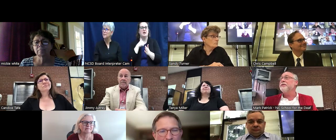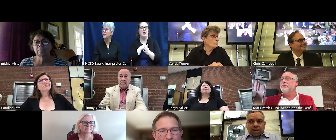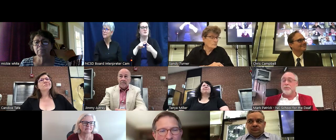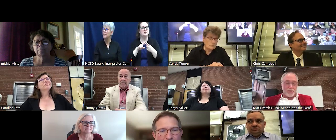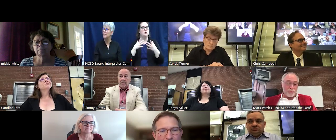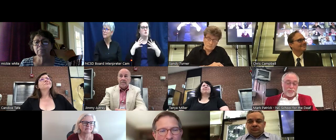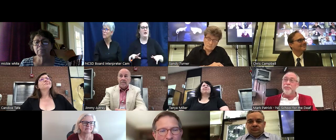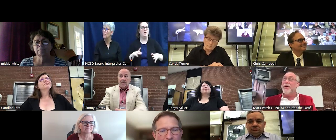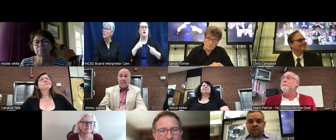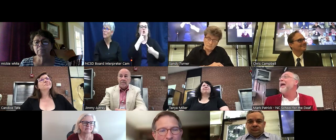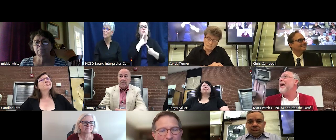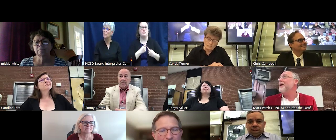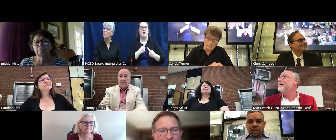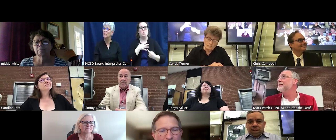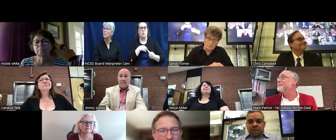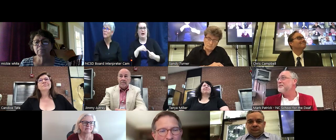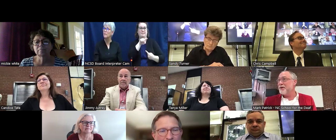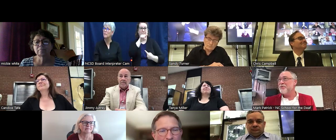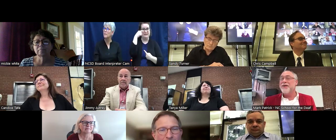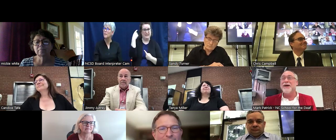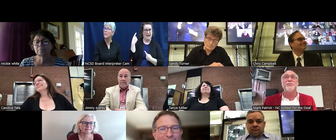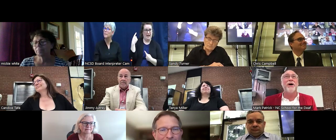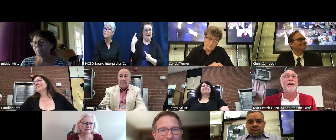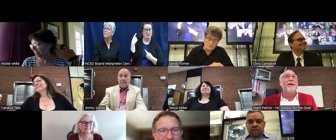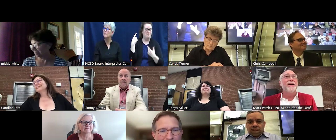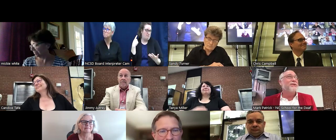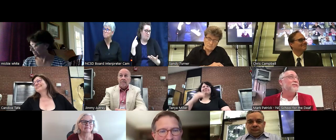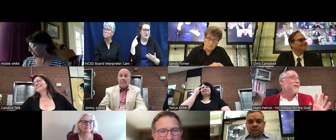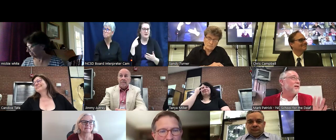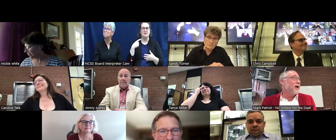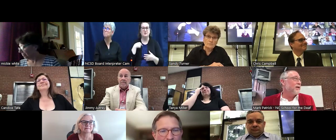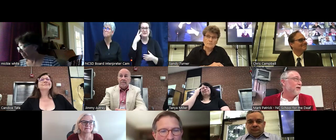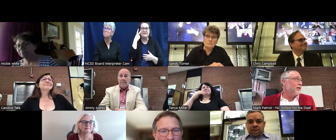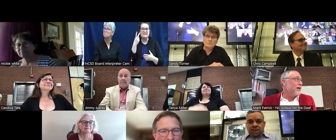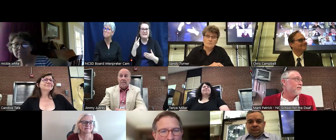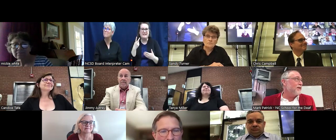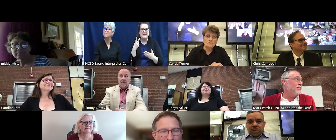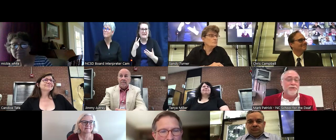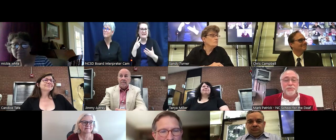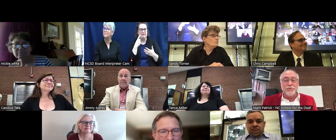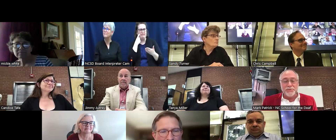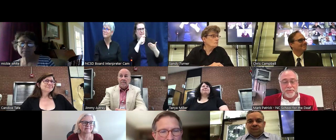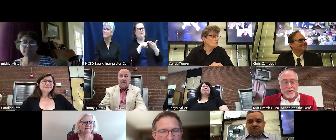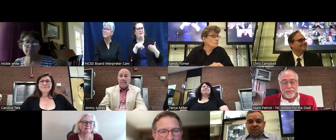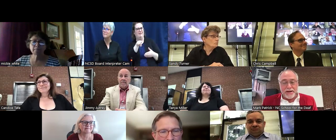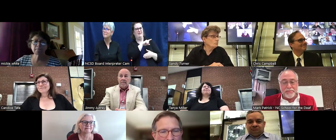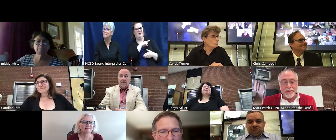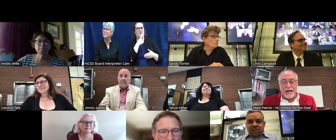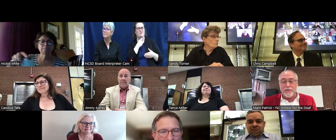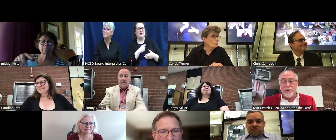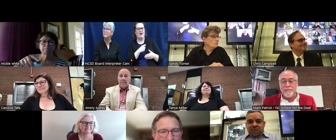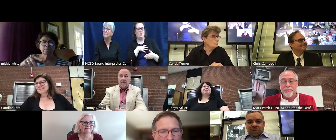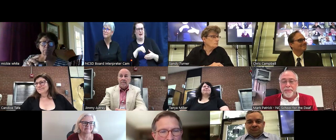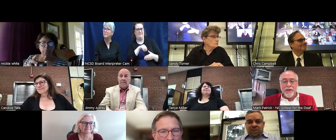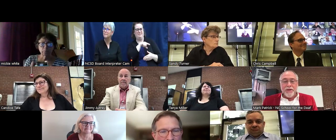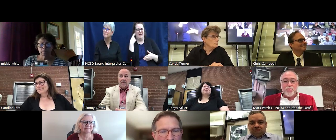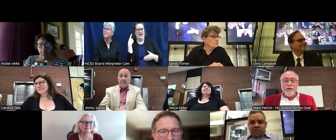red, white, and black. So that's why you'll see a lot of individuals with red, white, and black